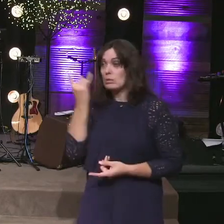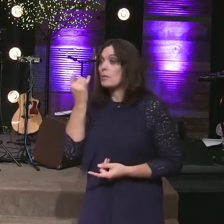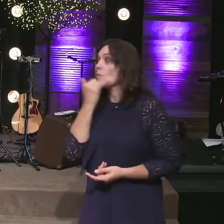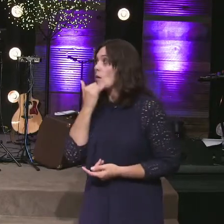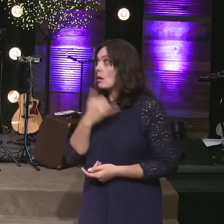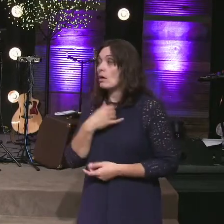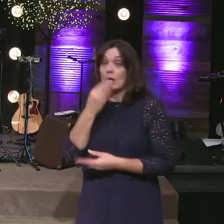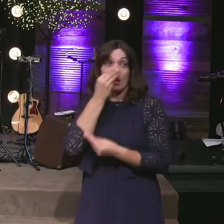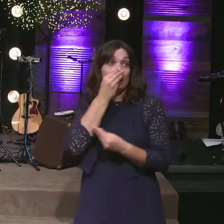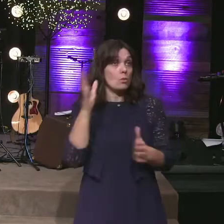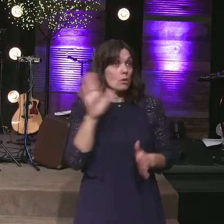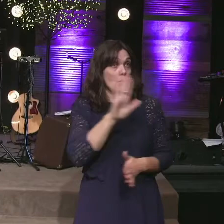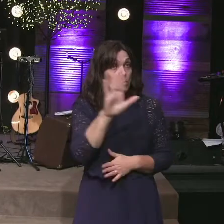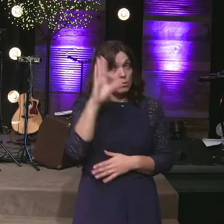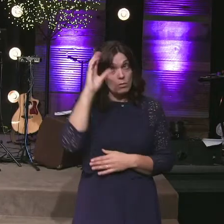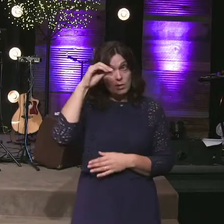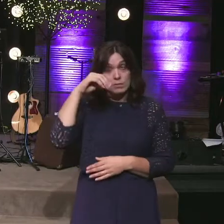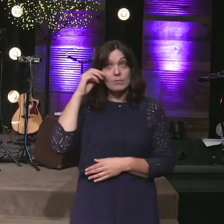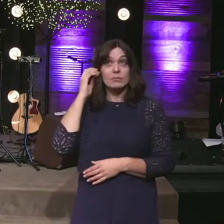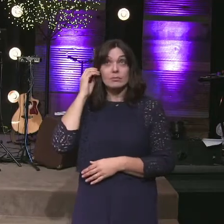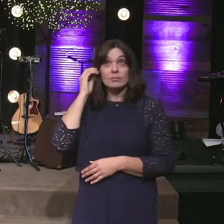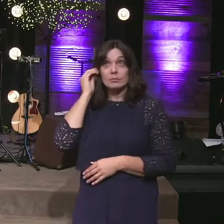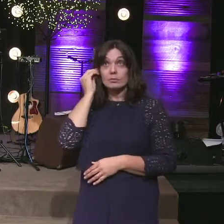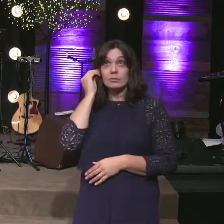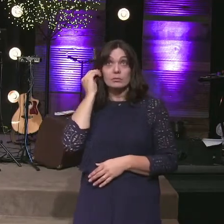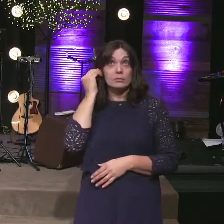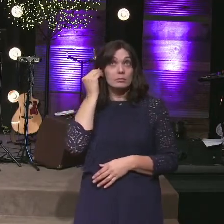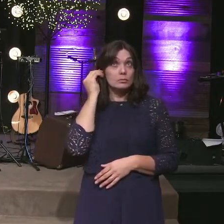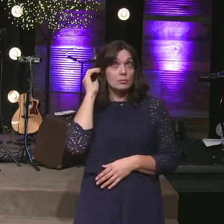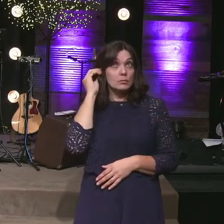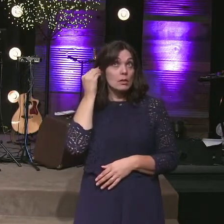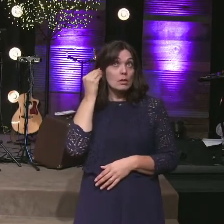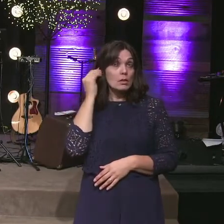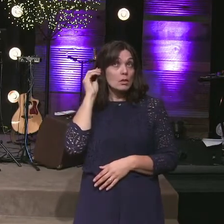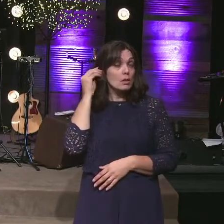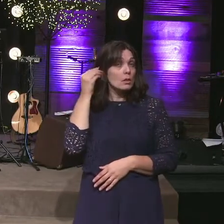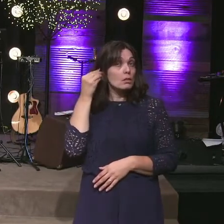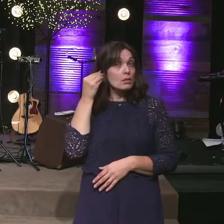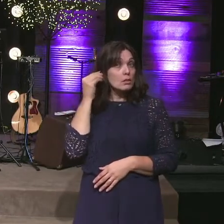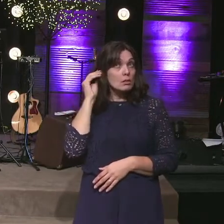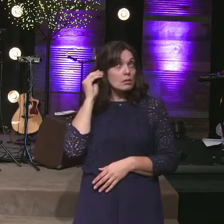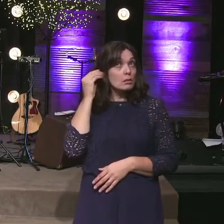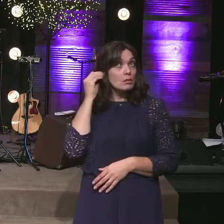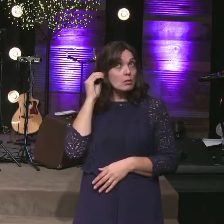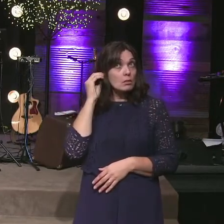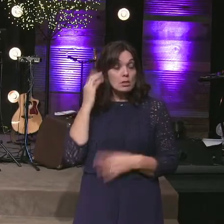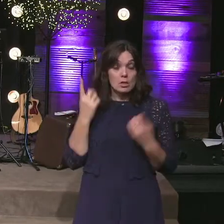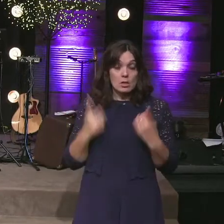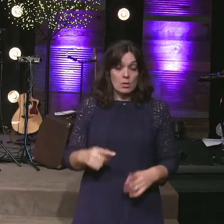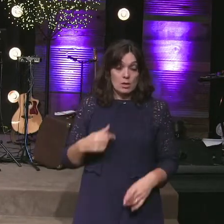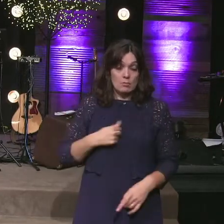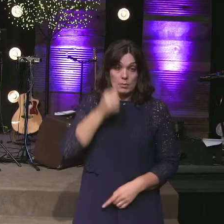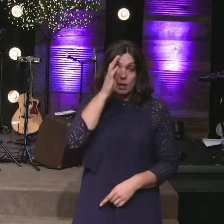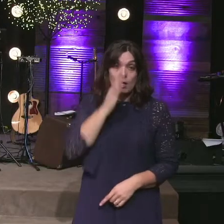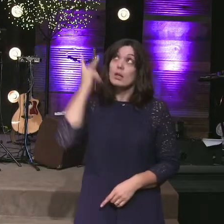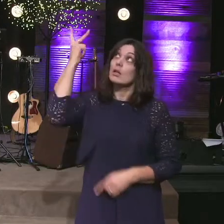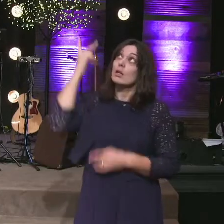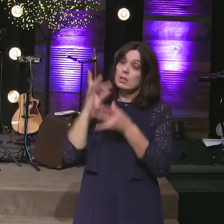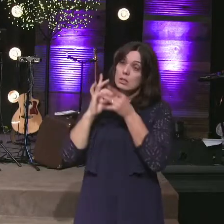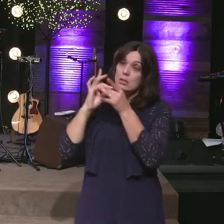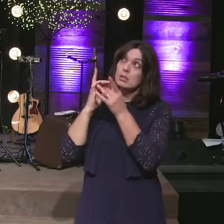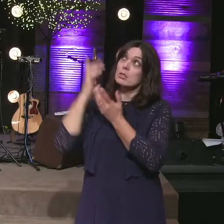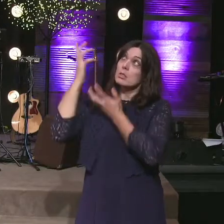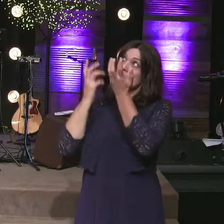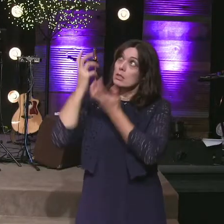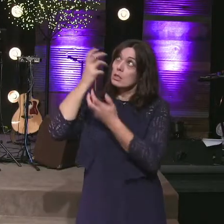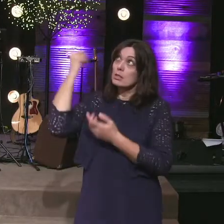what you think. Because when me and God are dealing with something that I got to get free from, it's